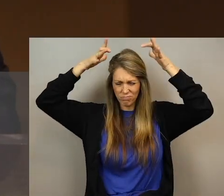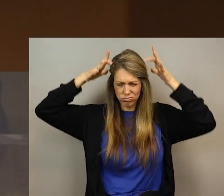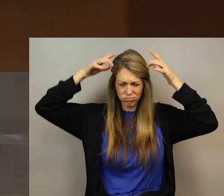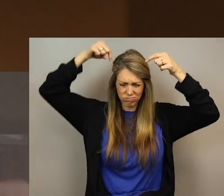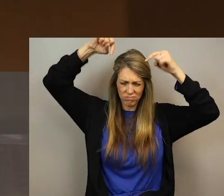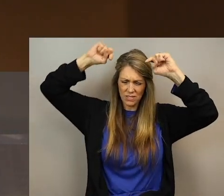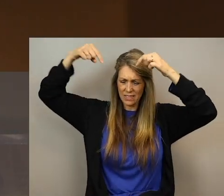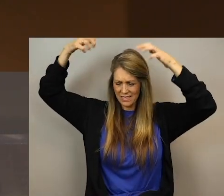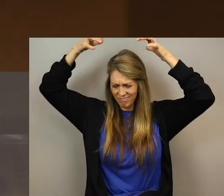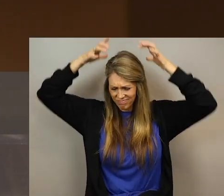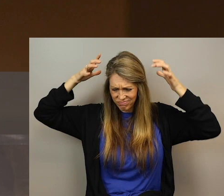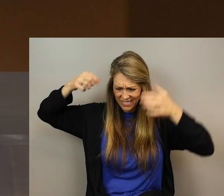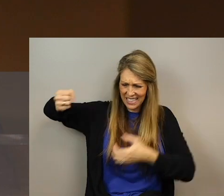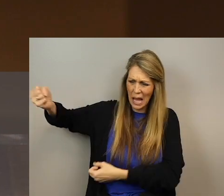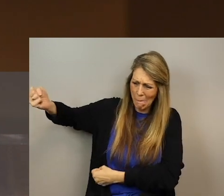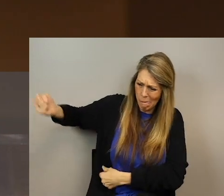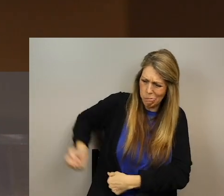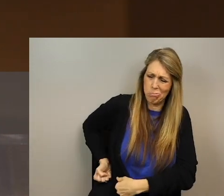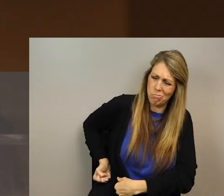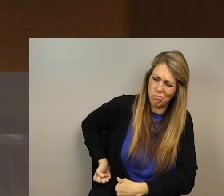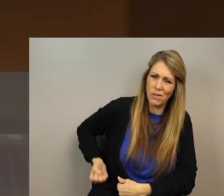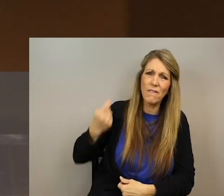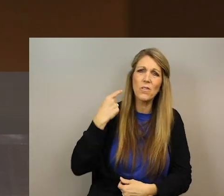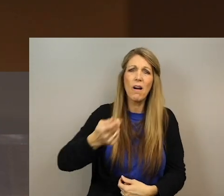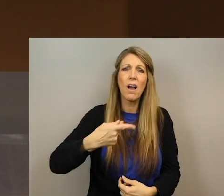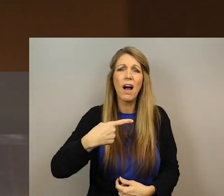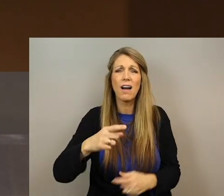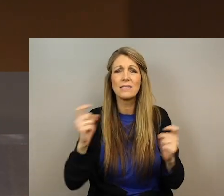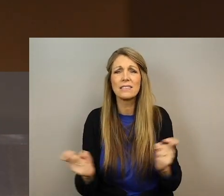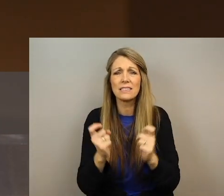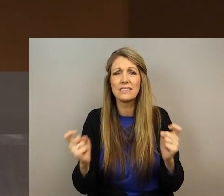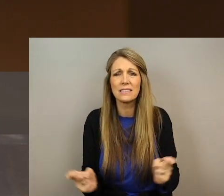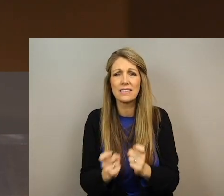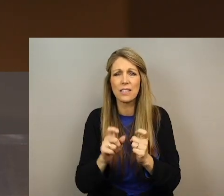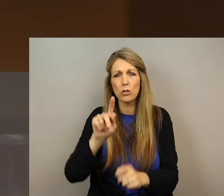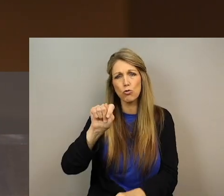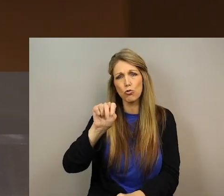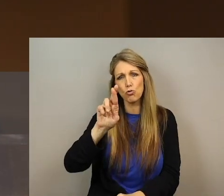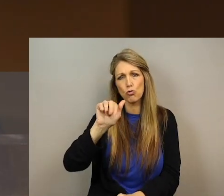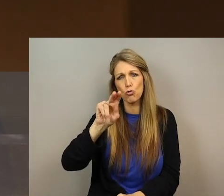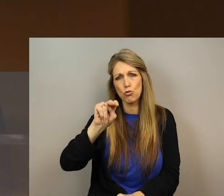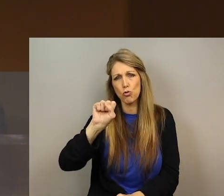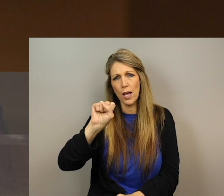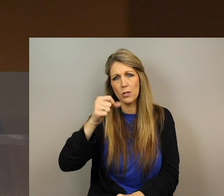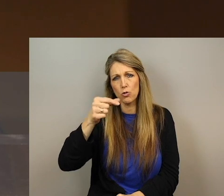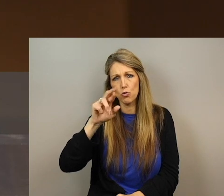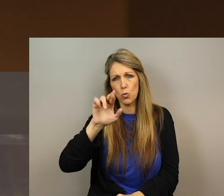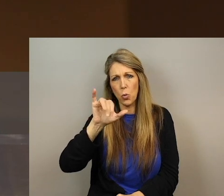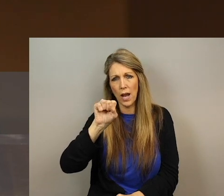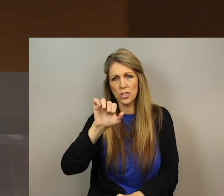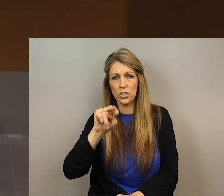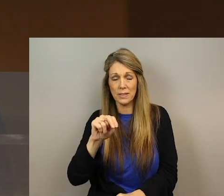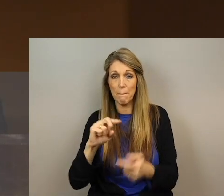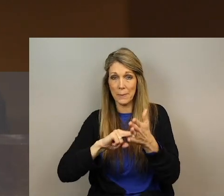spear jammed into his side. He was pierced for our transgressions. That word transgressions there means sin. The things that